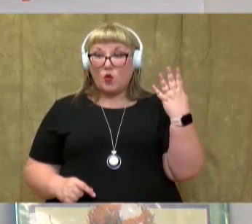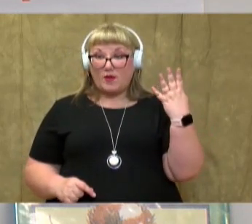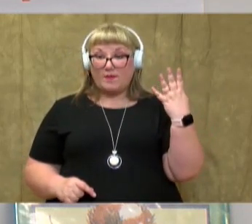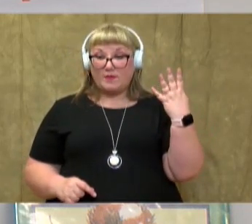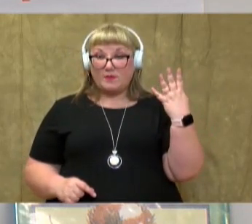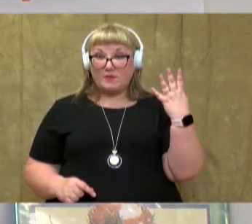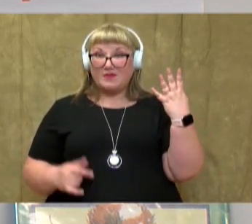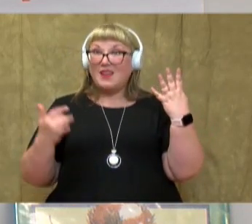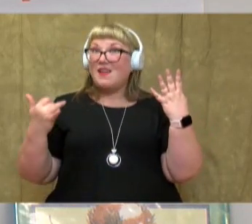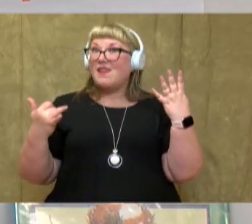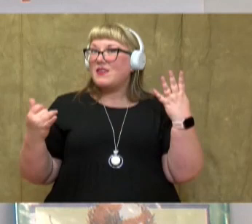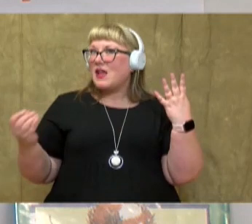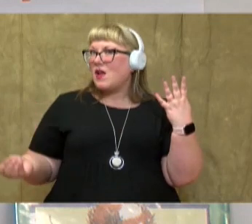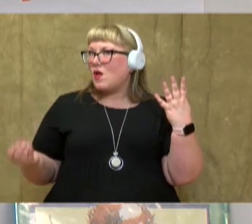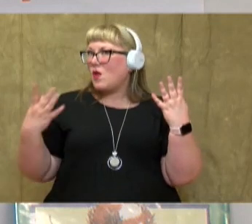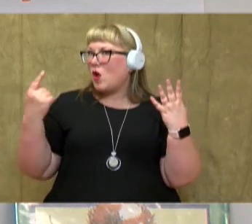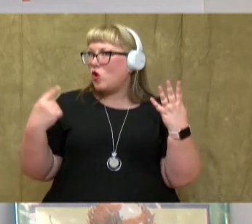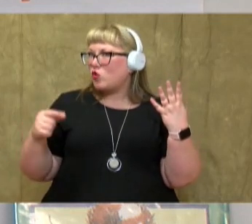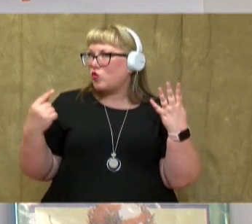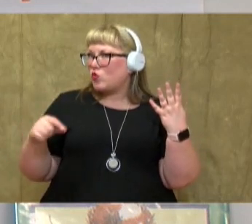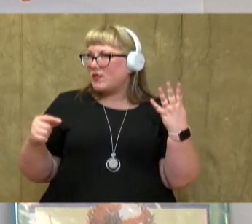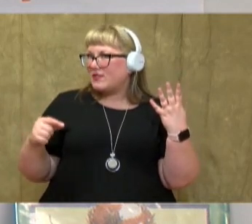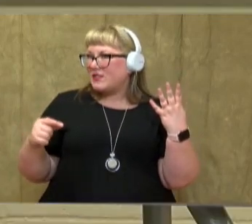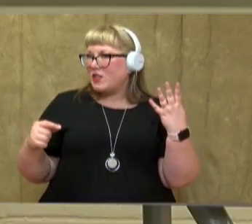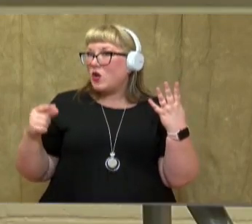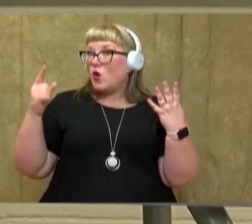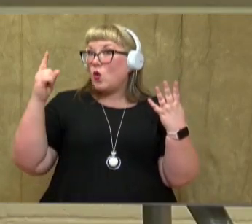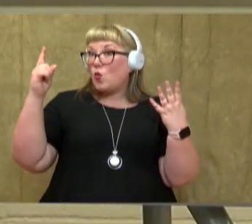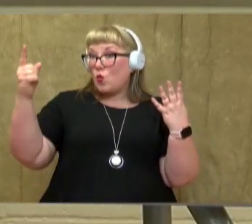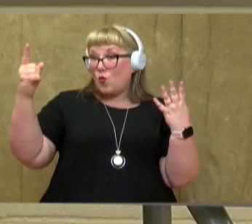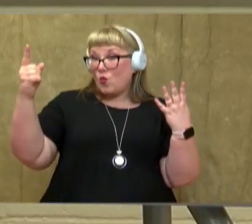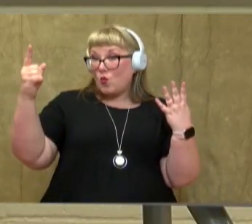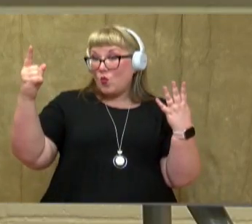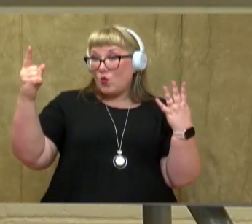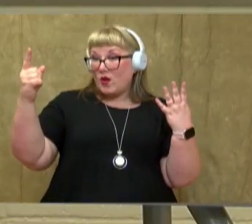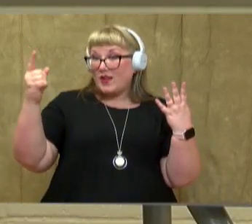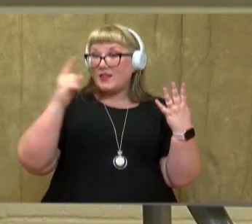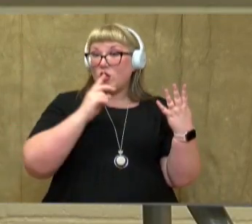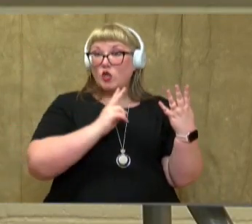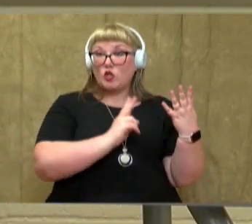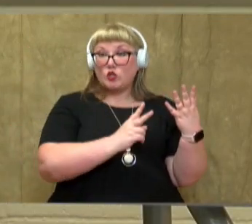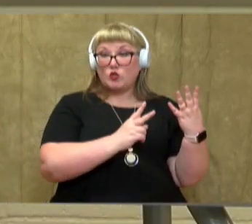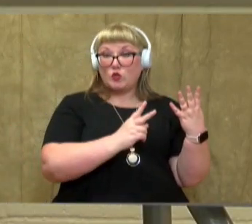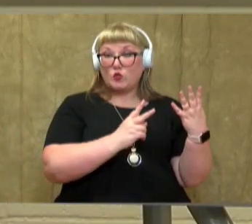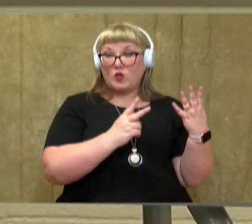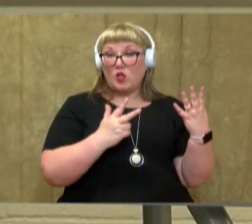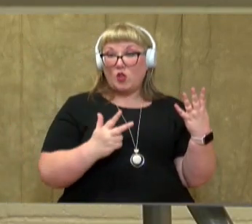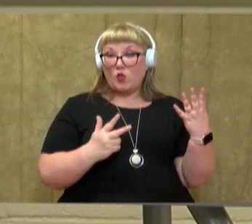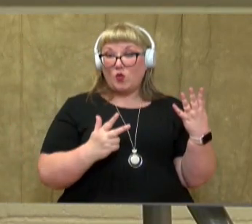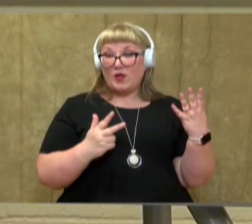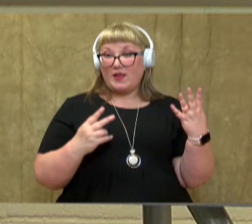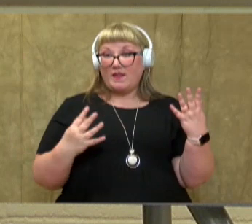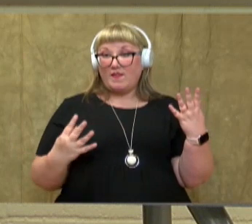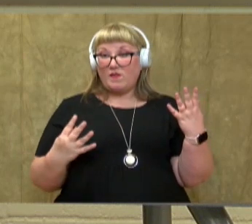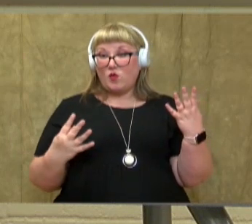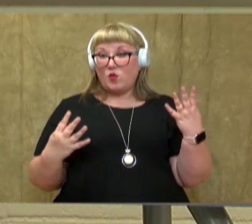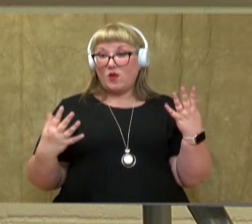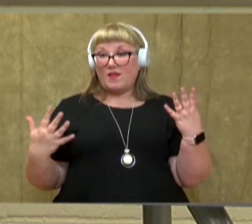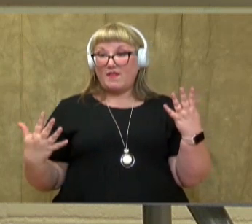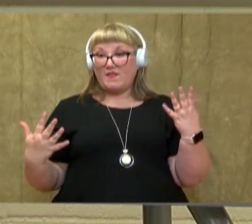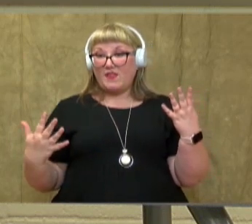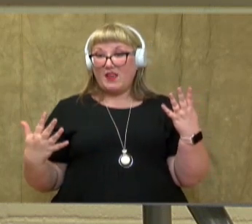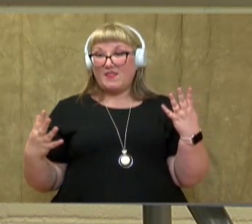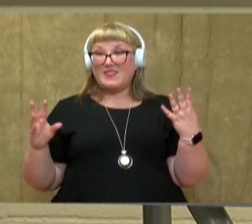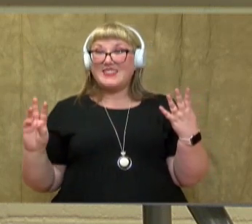that. Now let's see how many we think we might have in the green basket. One, two, three,